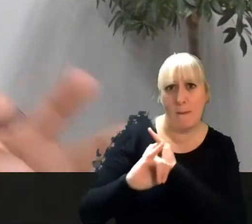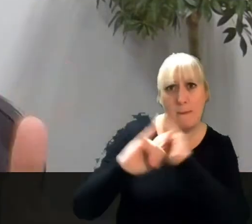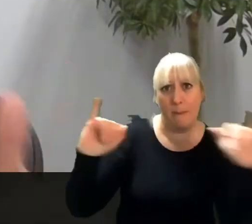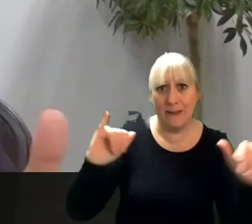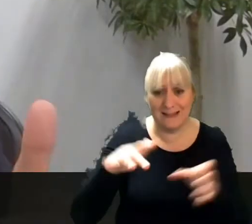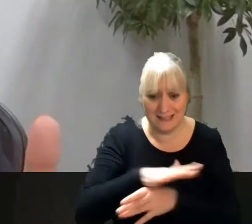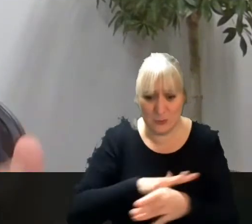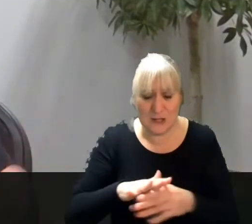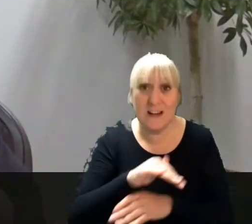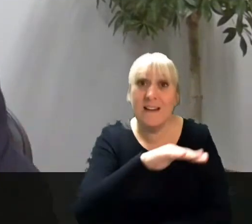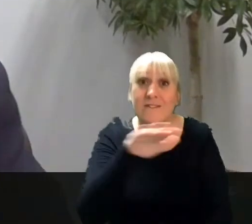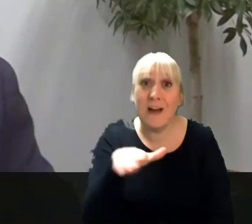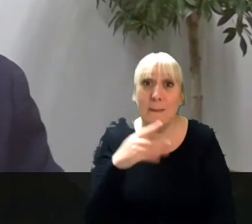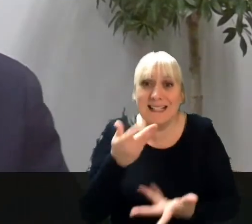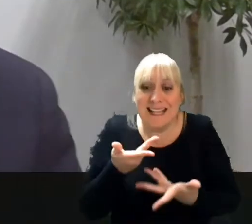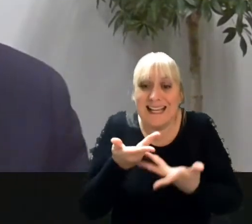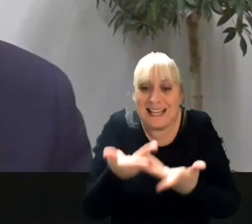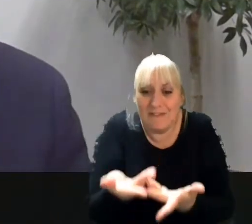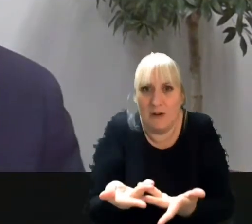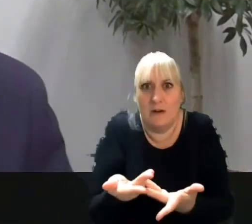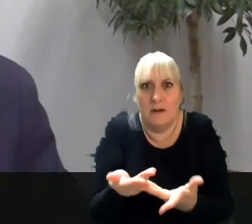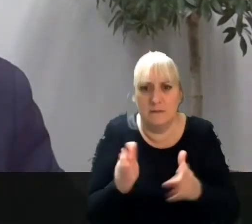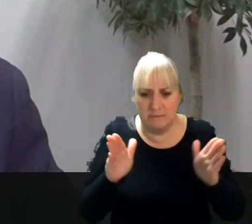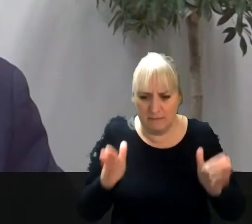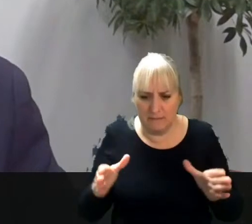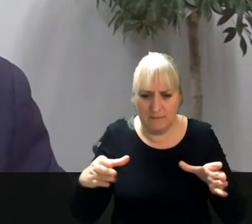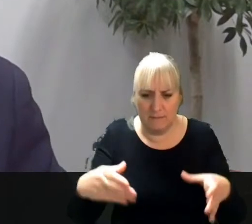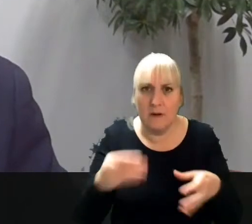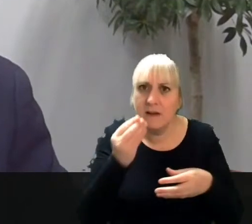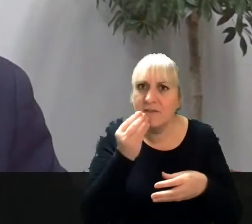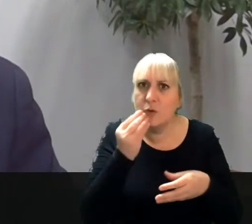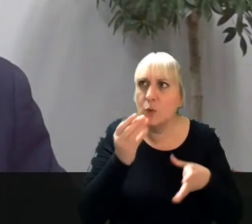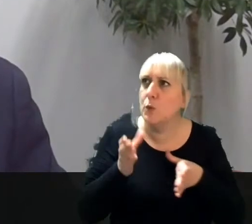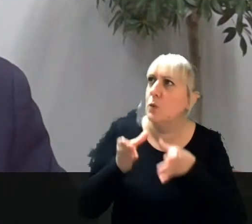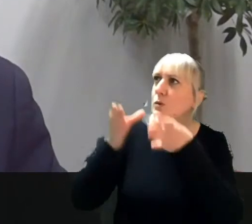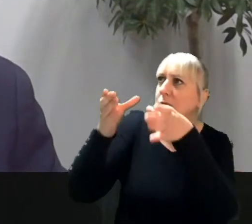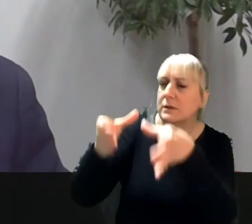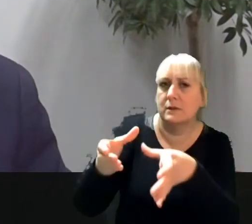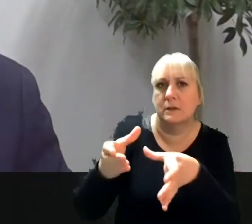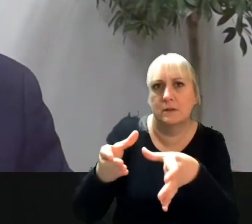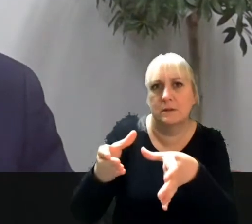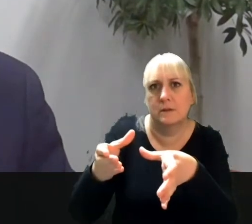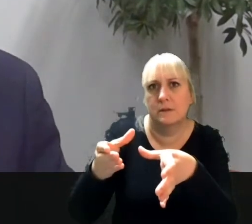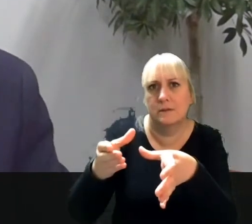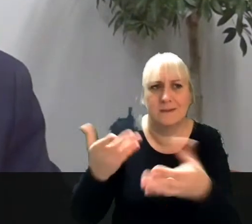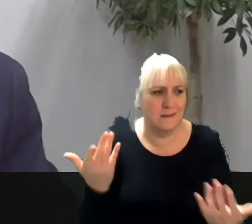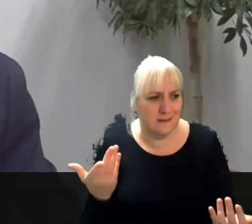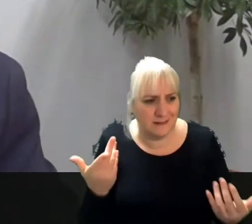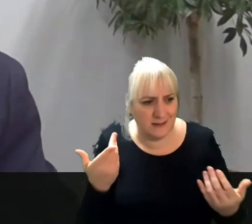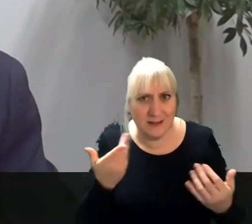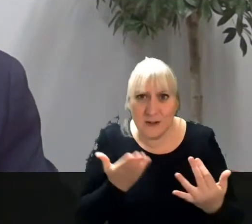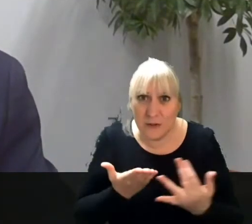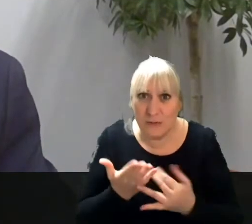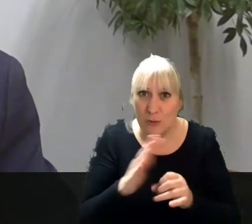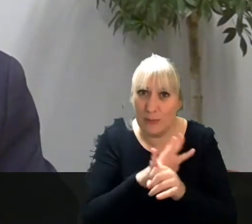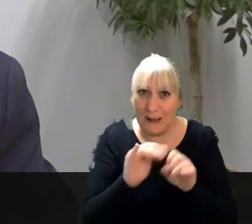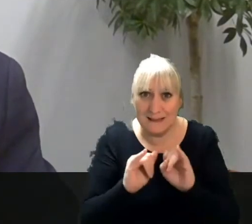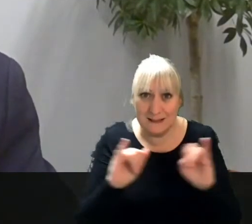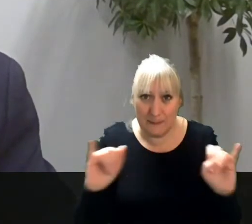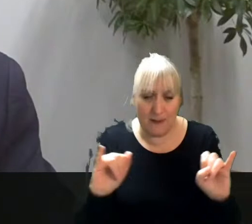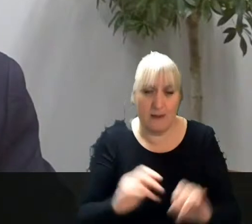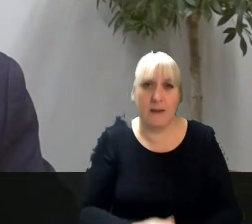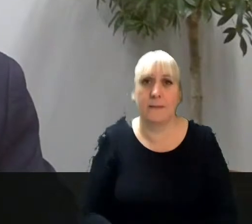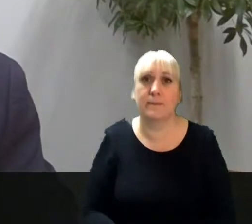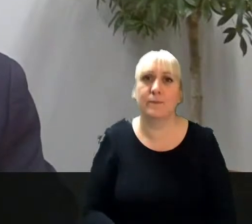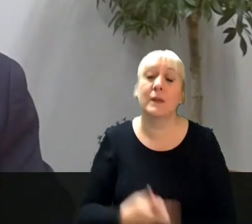are given a ration of food to keep them going during the time of this awful pandemic. So we're doing work in relation